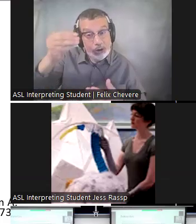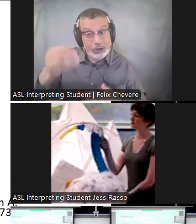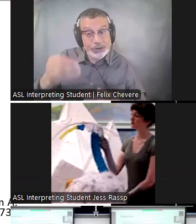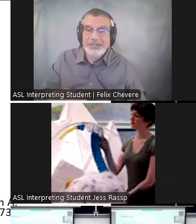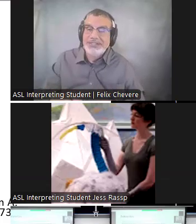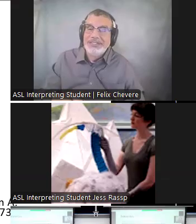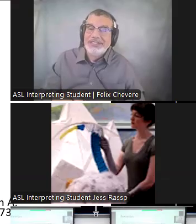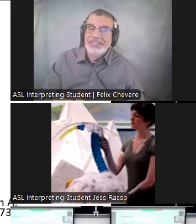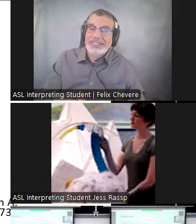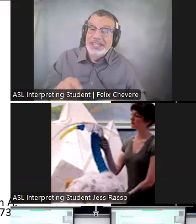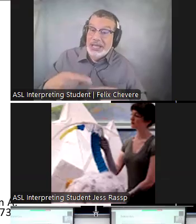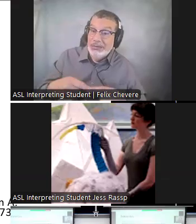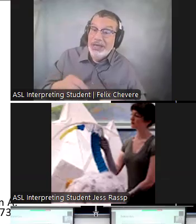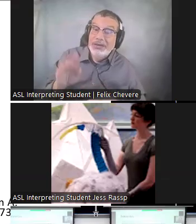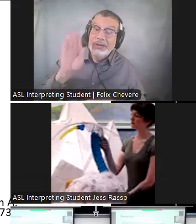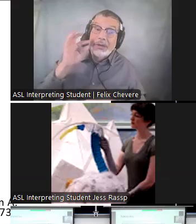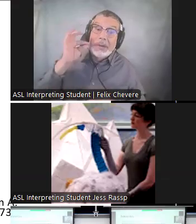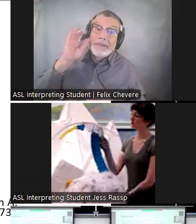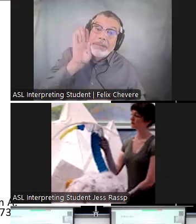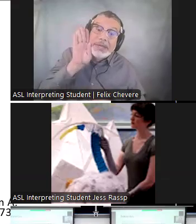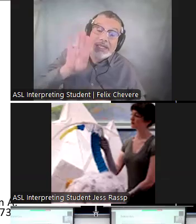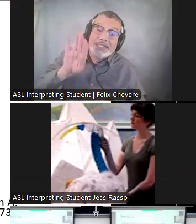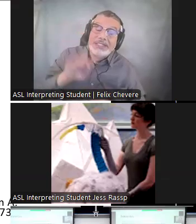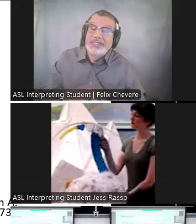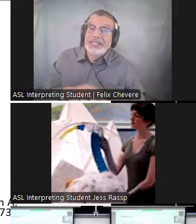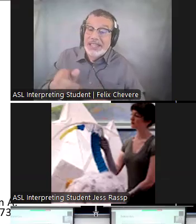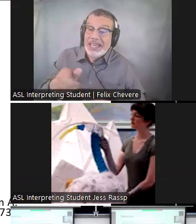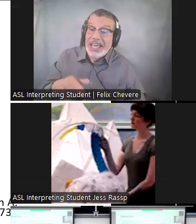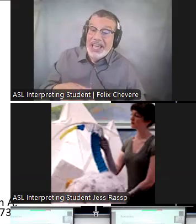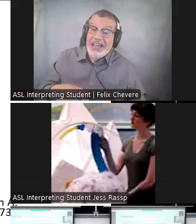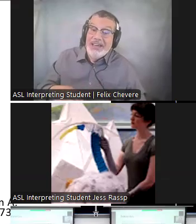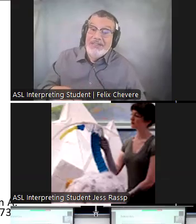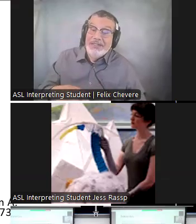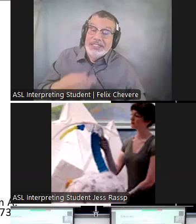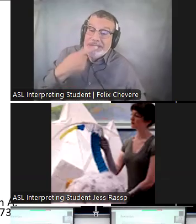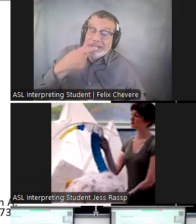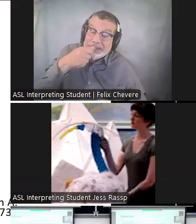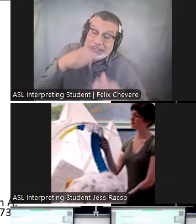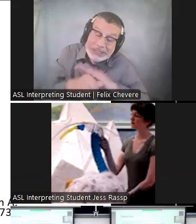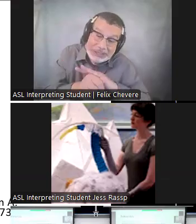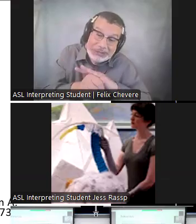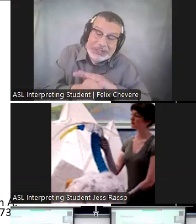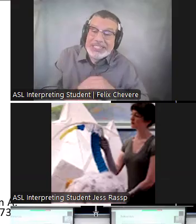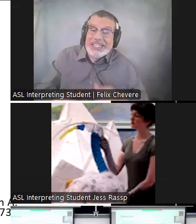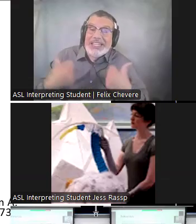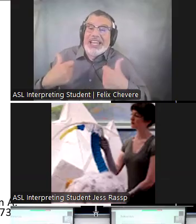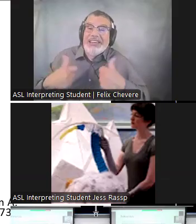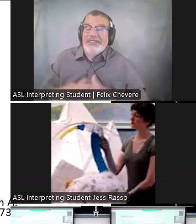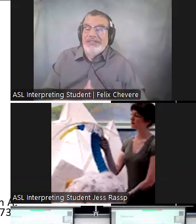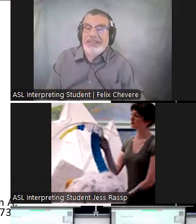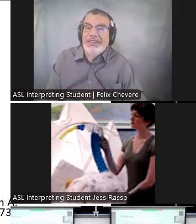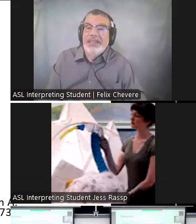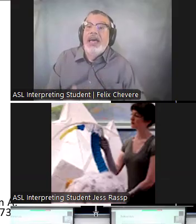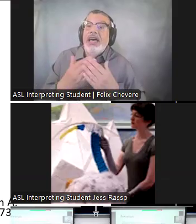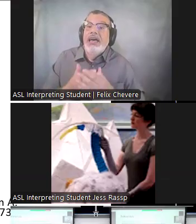think bees I think they do have a secret life, right? This is a secret life. Well, thank you for the